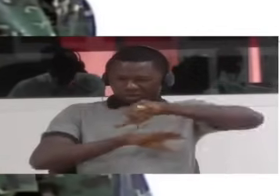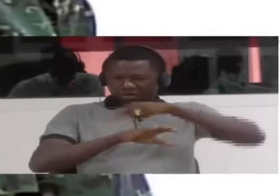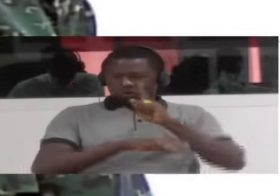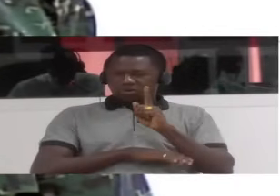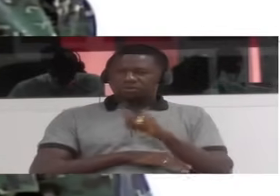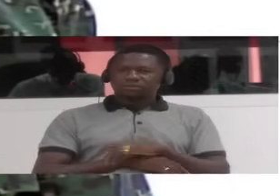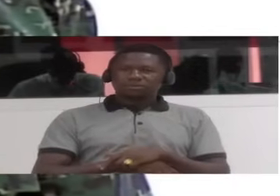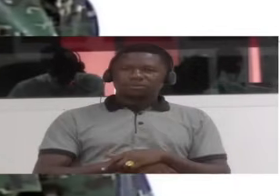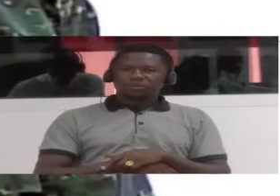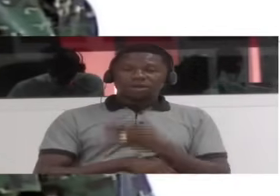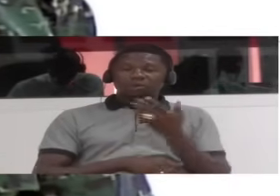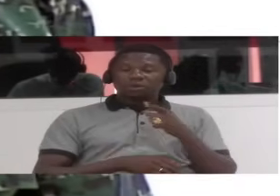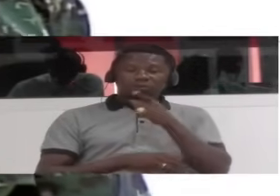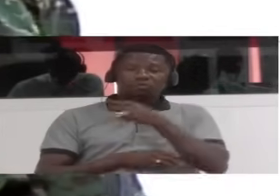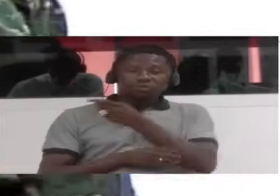well. How many of you?